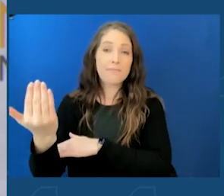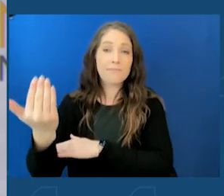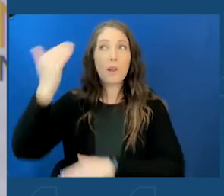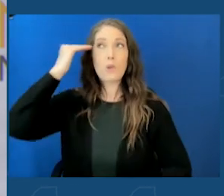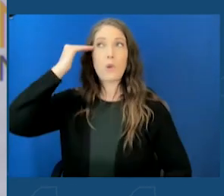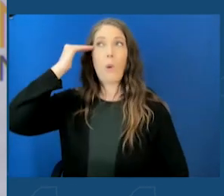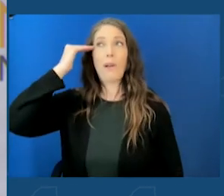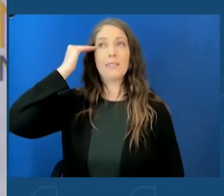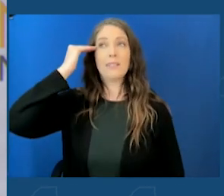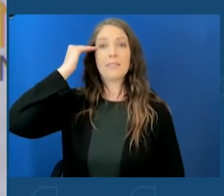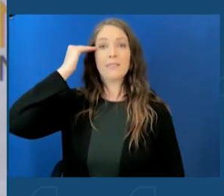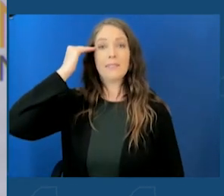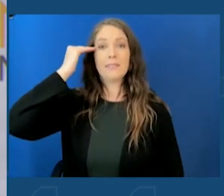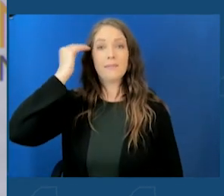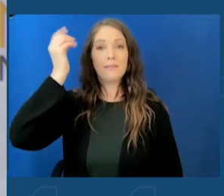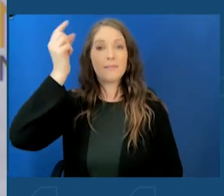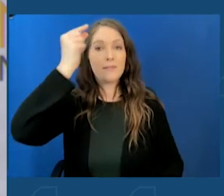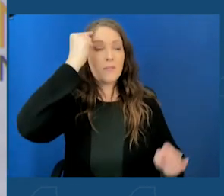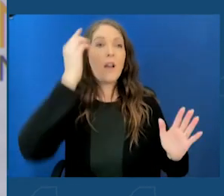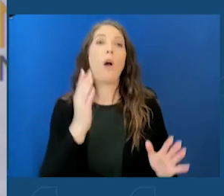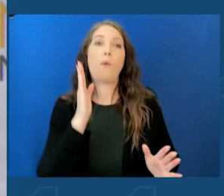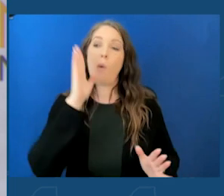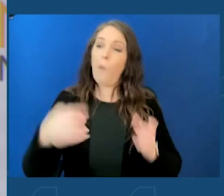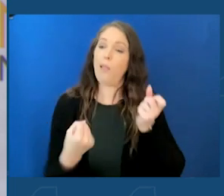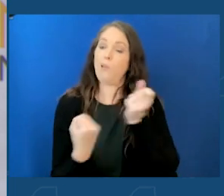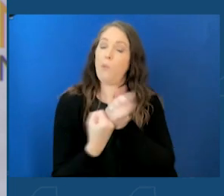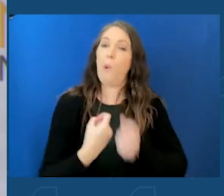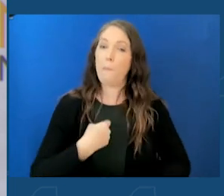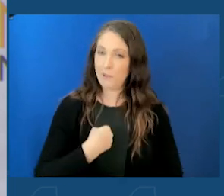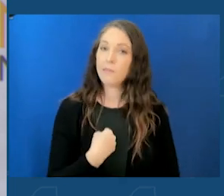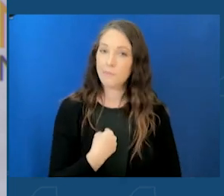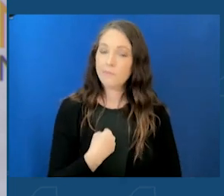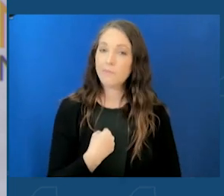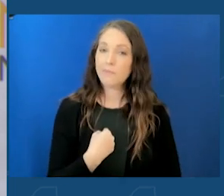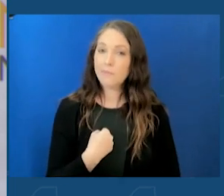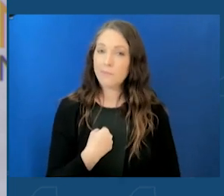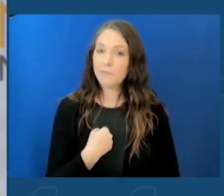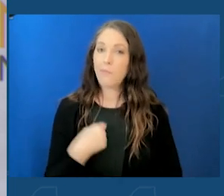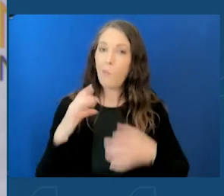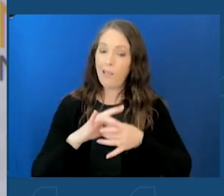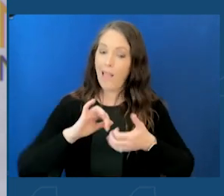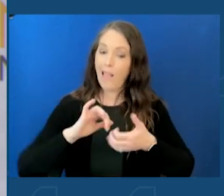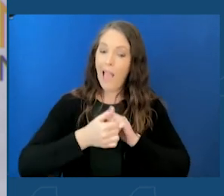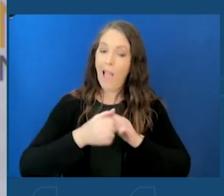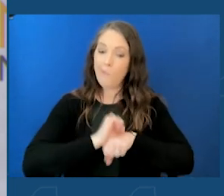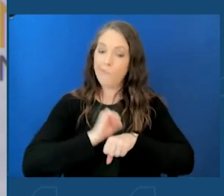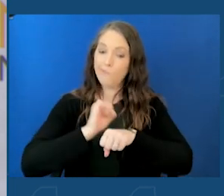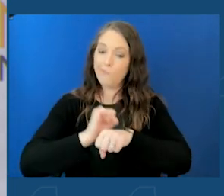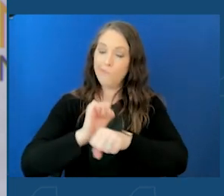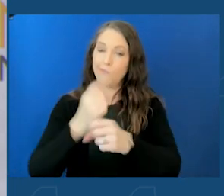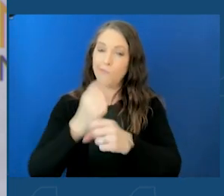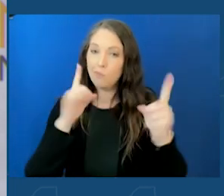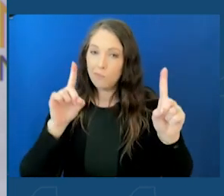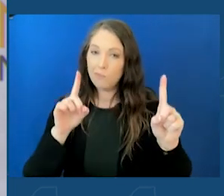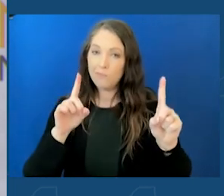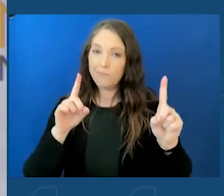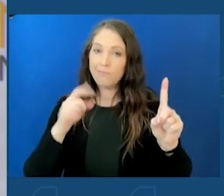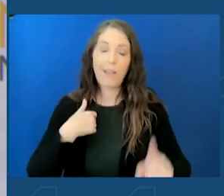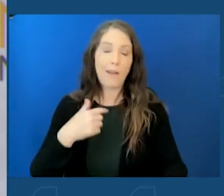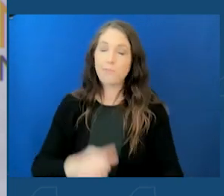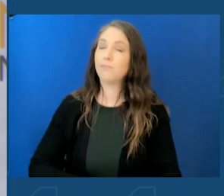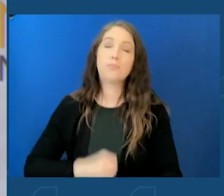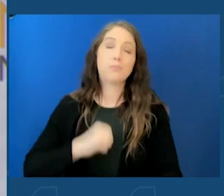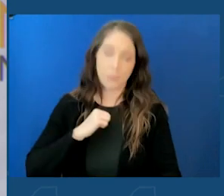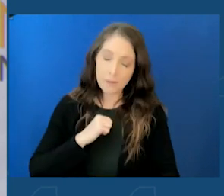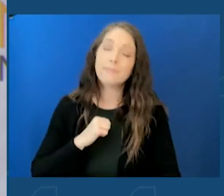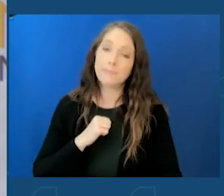the governor's gonna have my back in regards to how we're gonna do this work. And I couldn't be more proud to work for